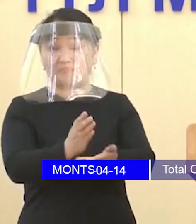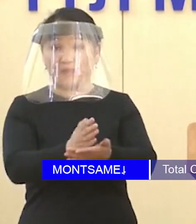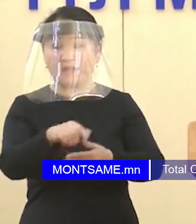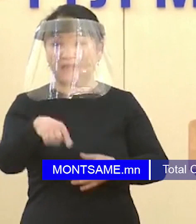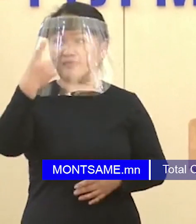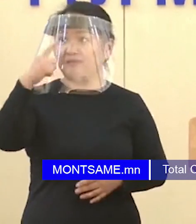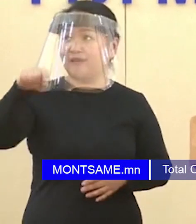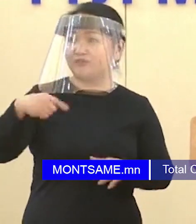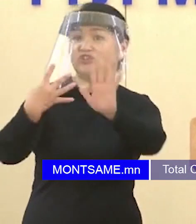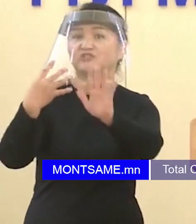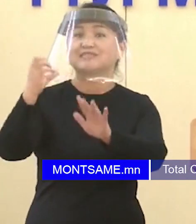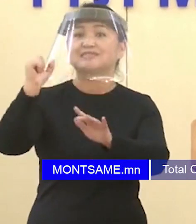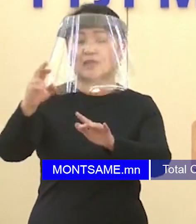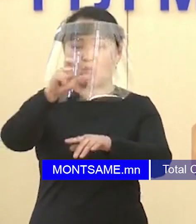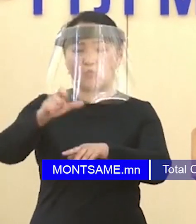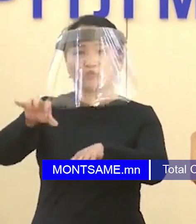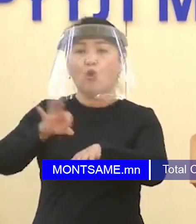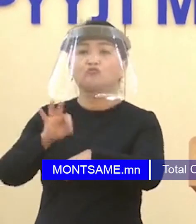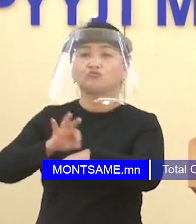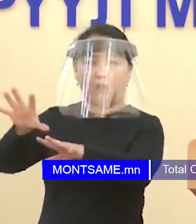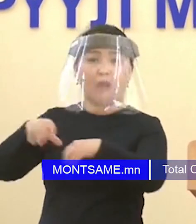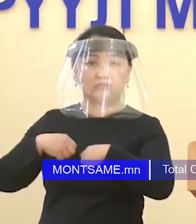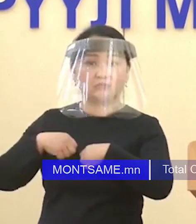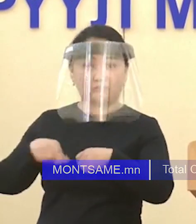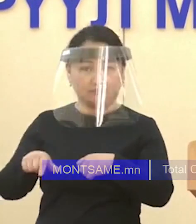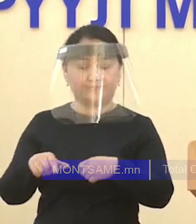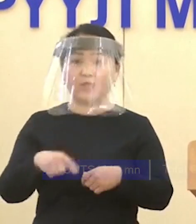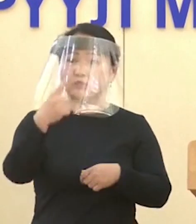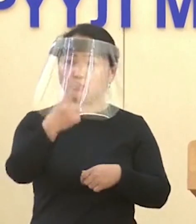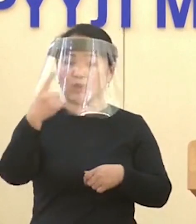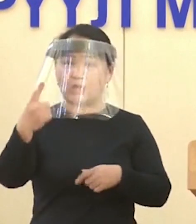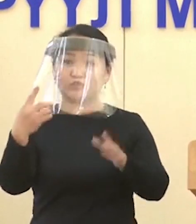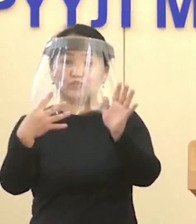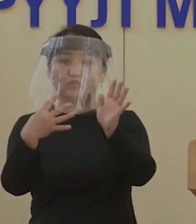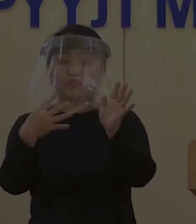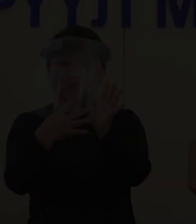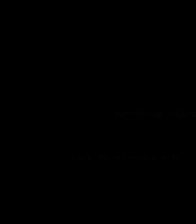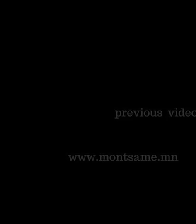at the National Center for Communicable Diseases, and all of them are in stable condition.